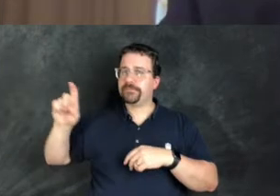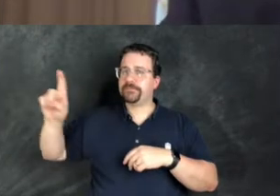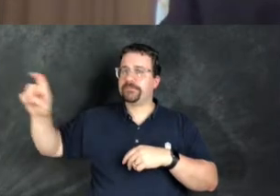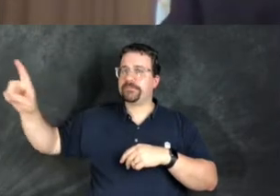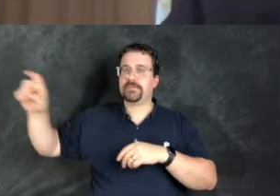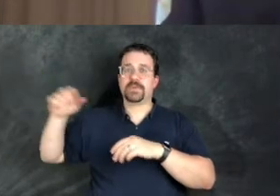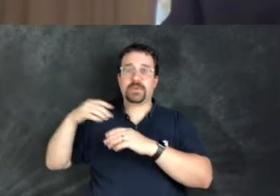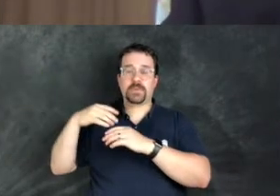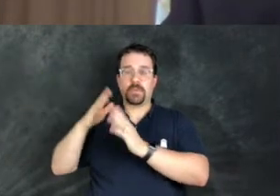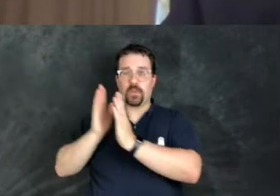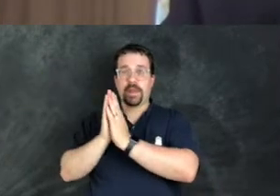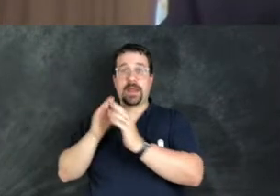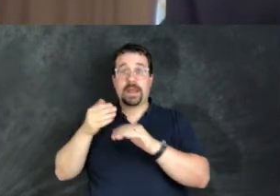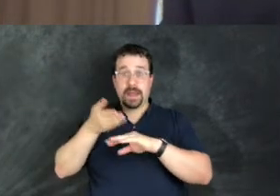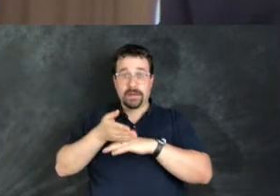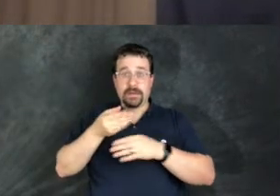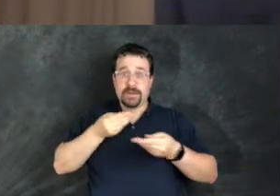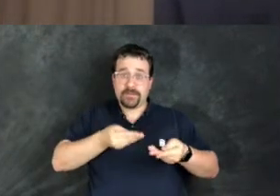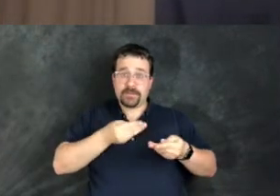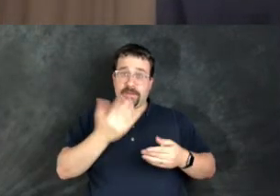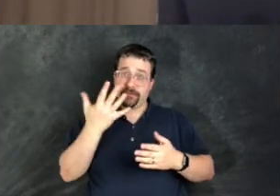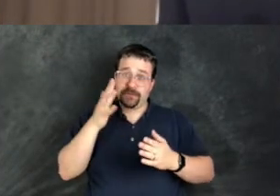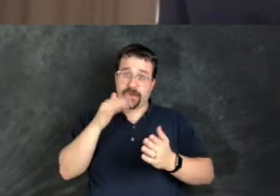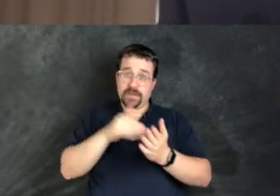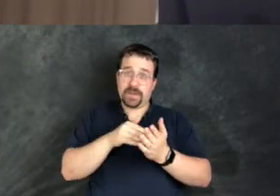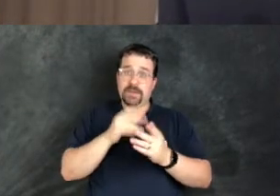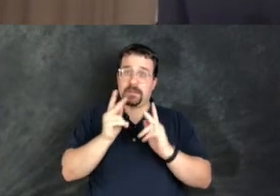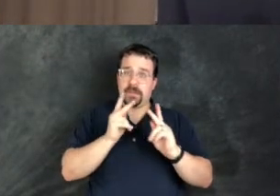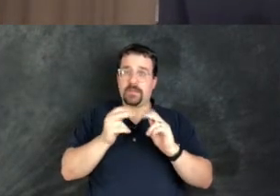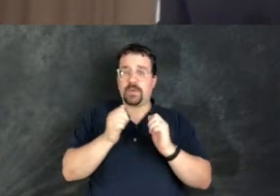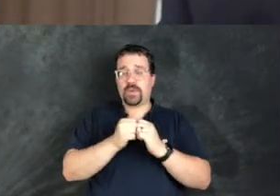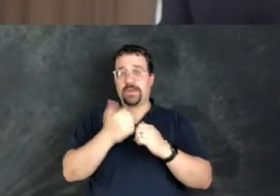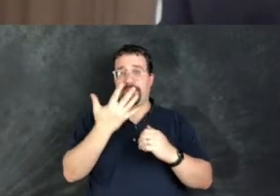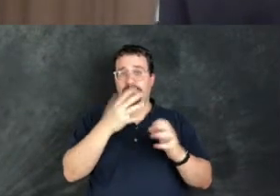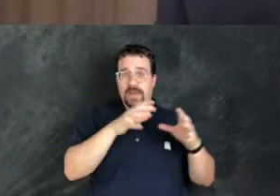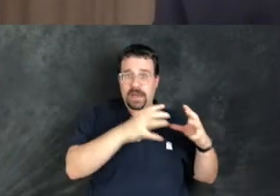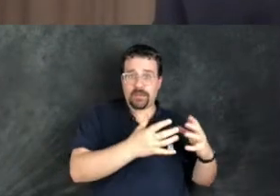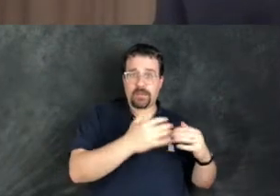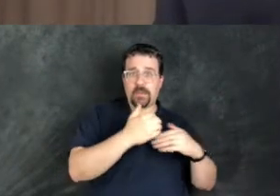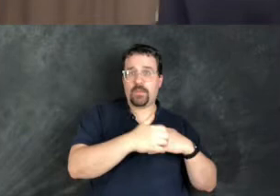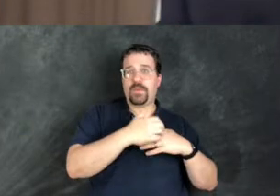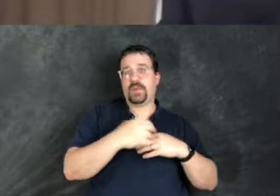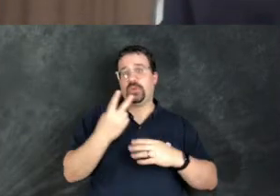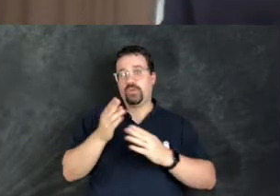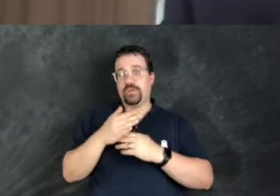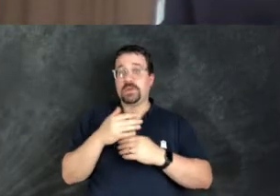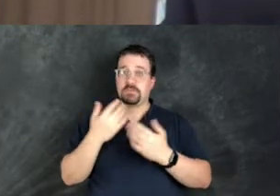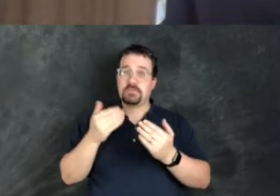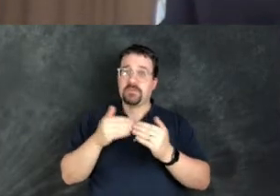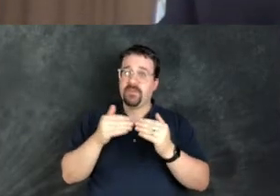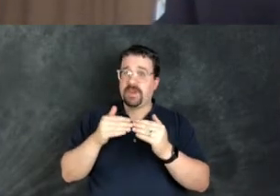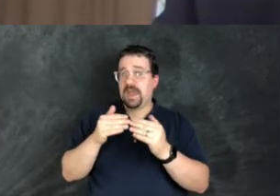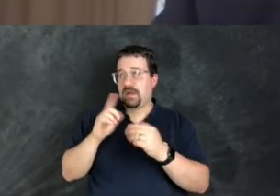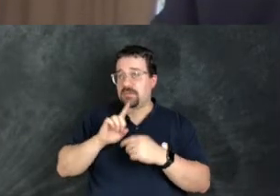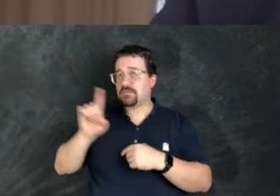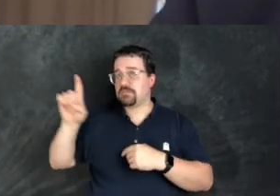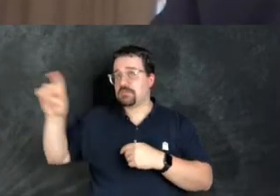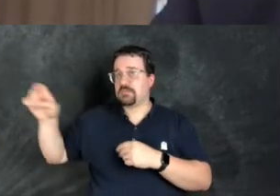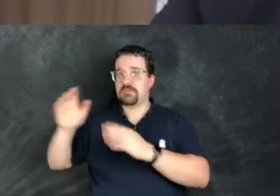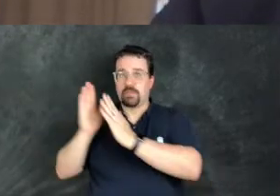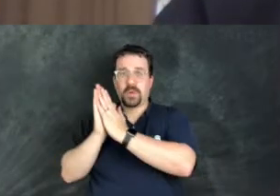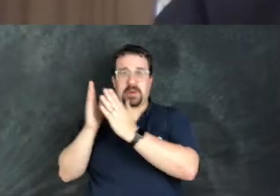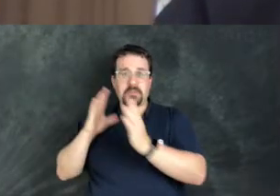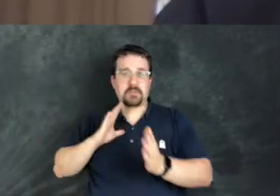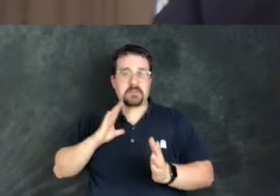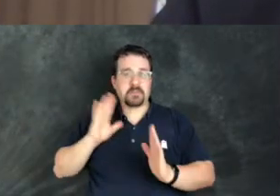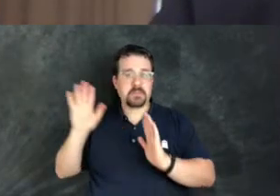to pray after feeding 5,000 people with 5 loaves of bread and 2 fish, and that's probably fair.